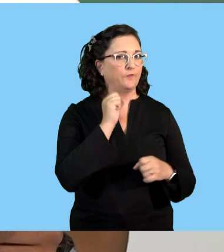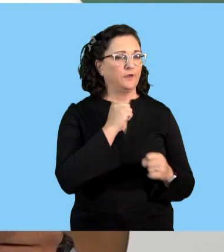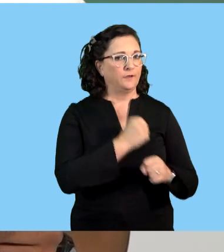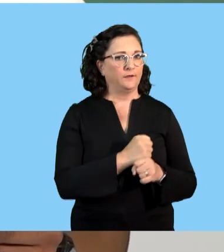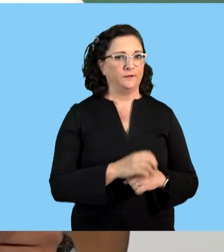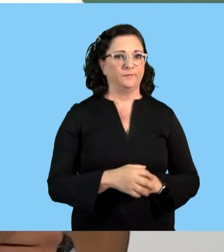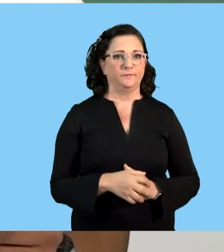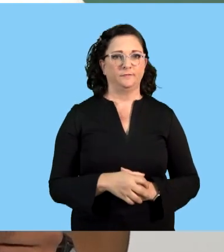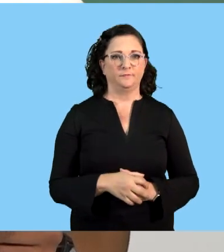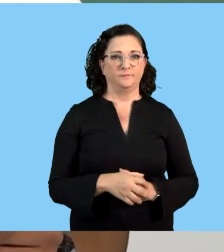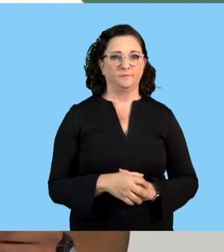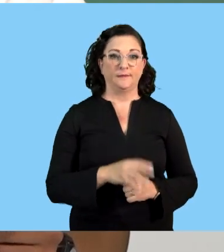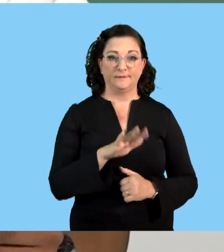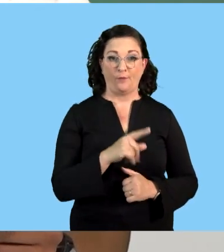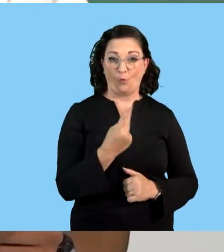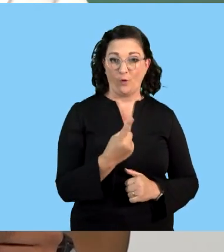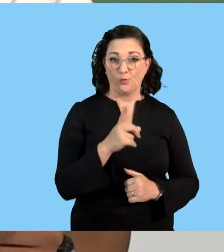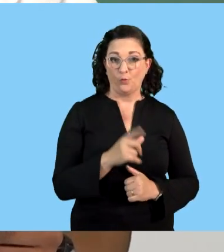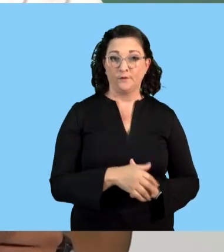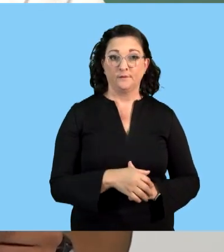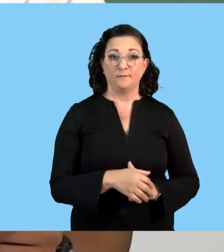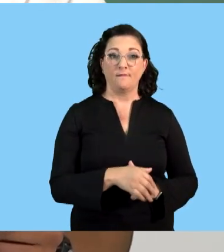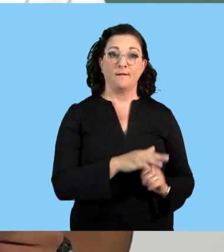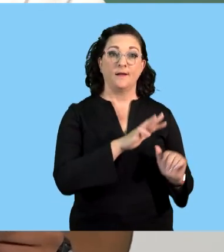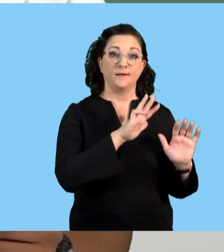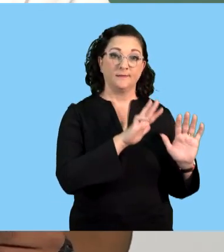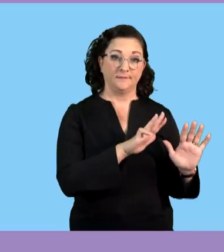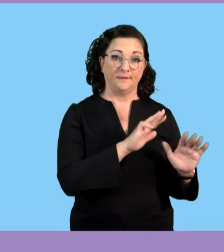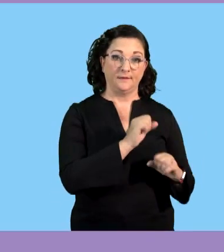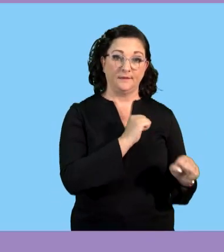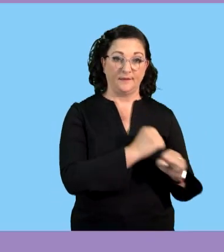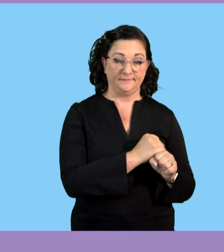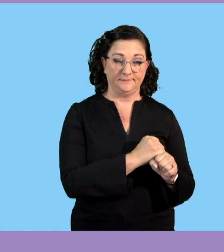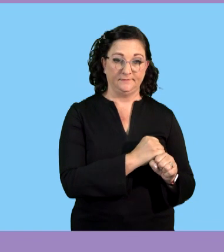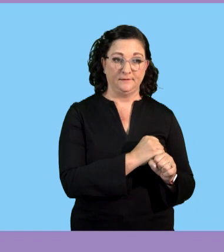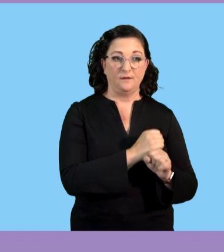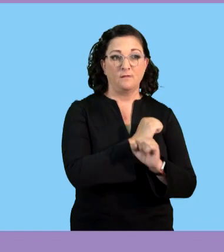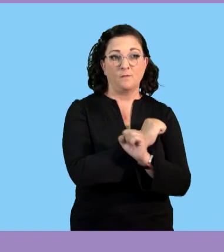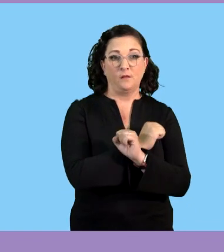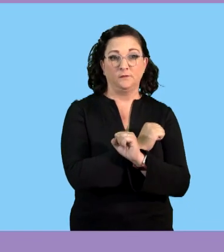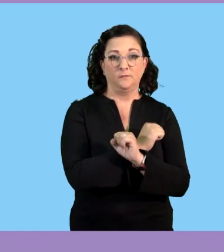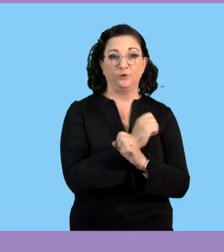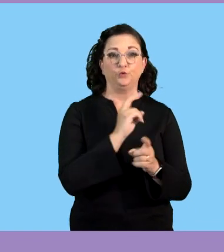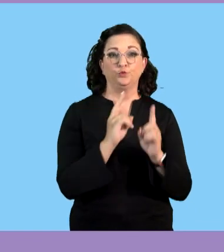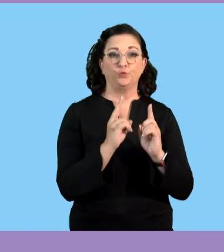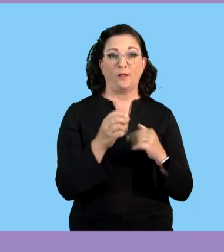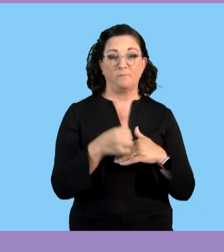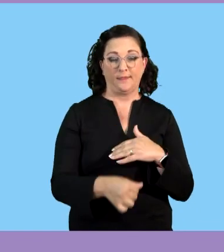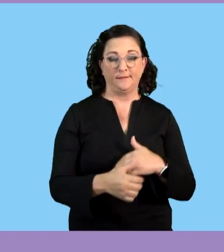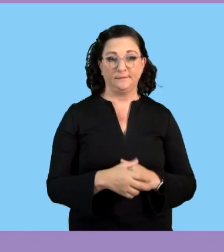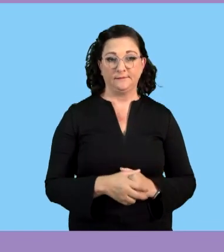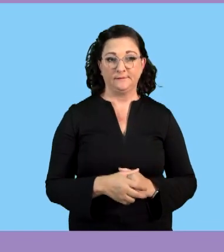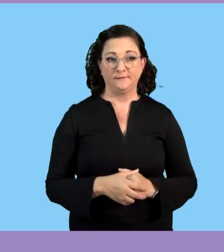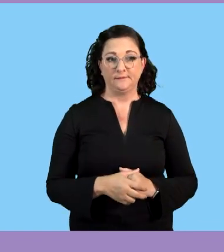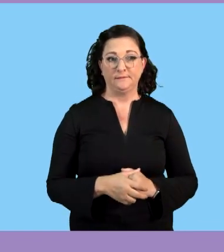year. So we're going to say, step number 1, 9 years multiply by 12